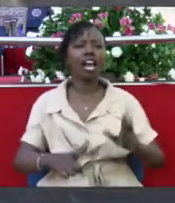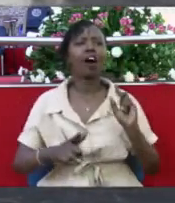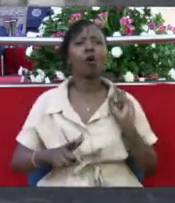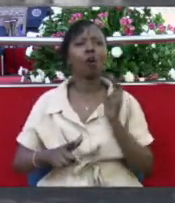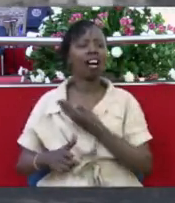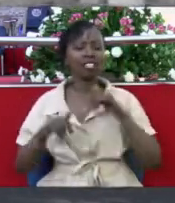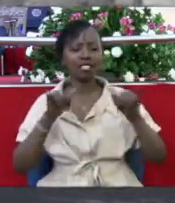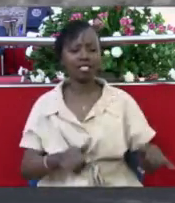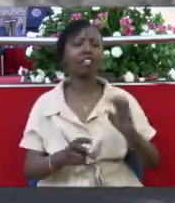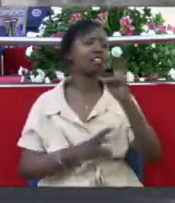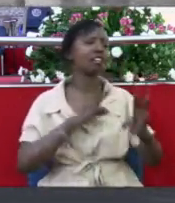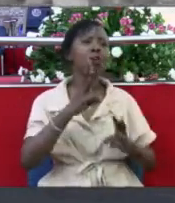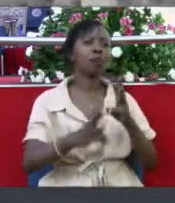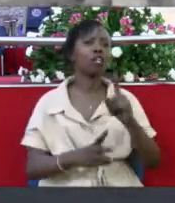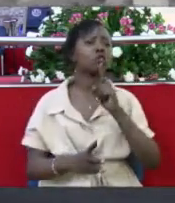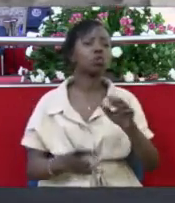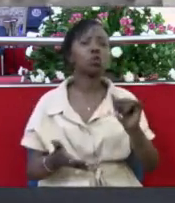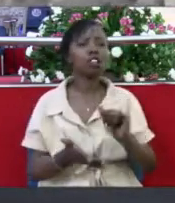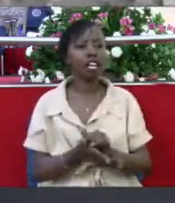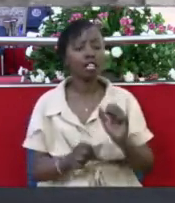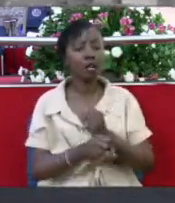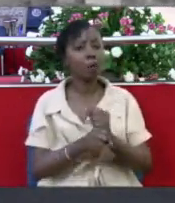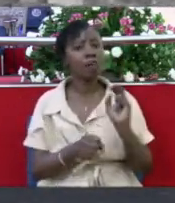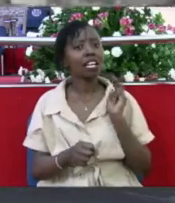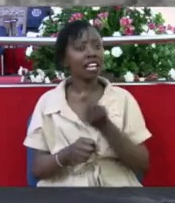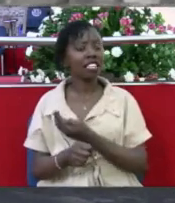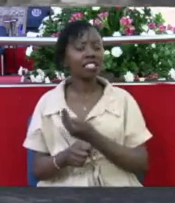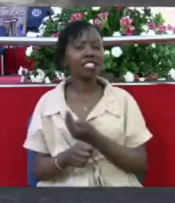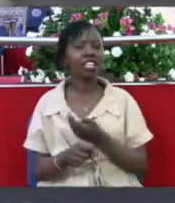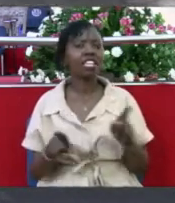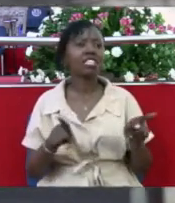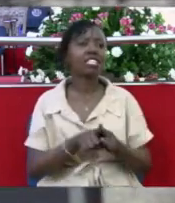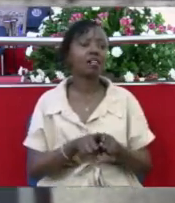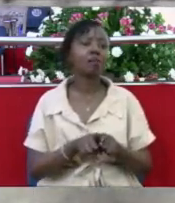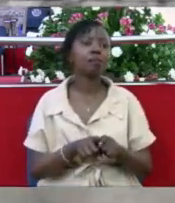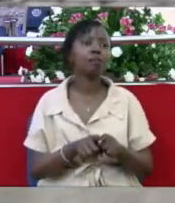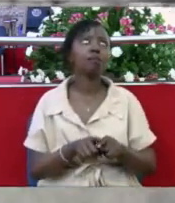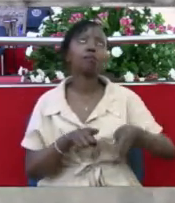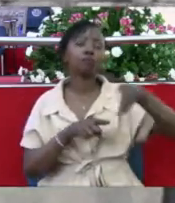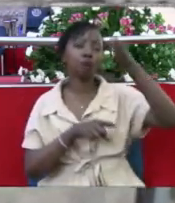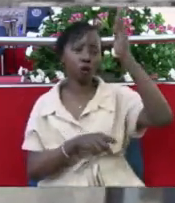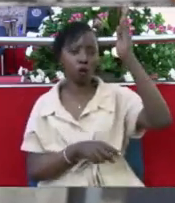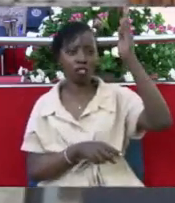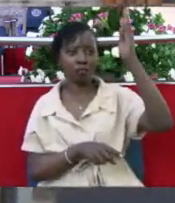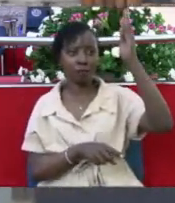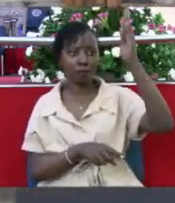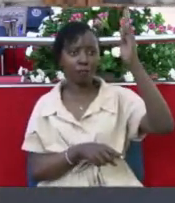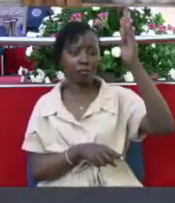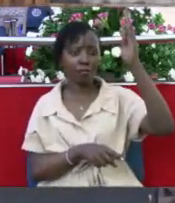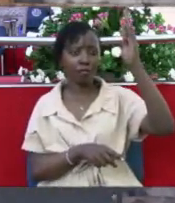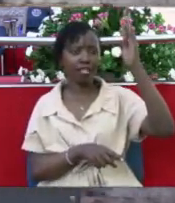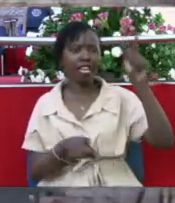make you more like himself and less like yourself. Ili kwamba akufanye zaidi ya yeye kuliko zaidi ya wewe. And just like